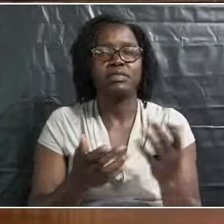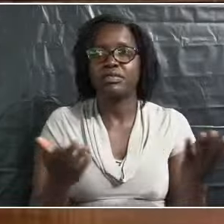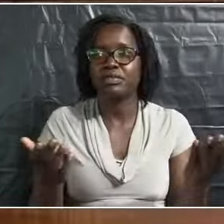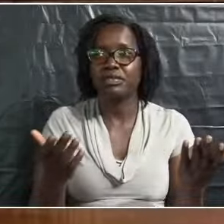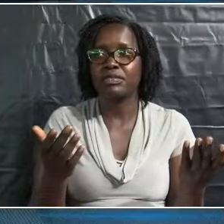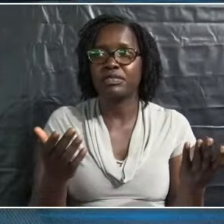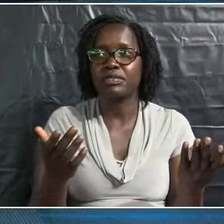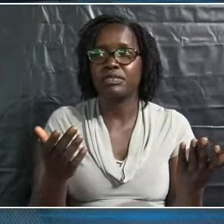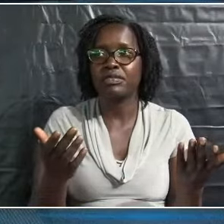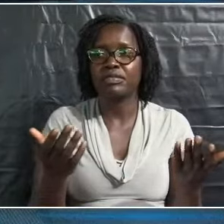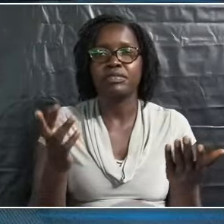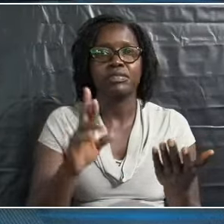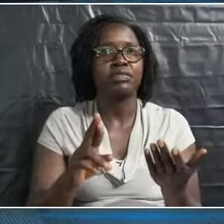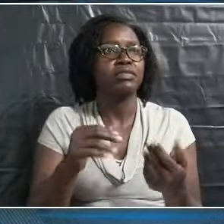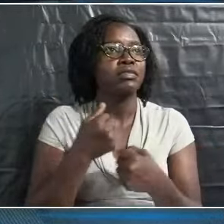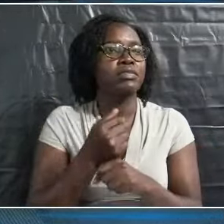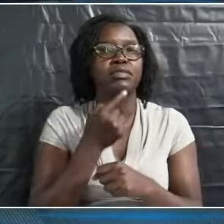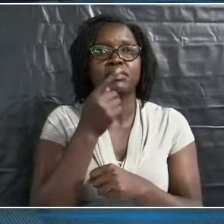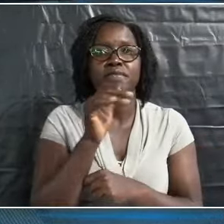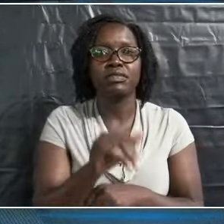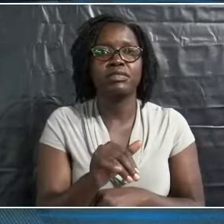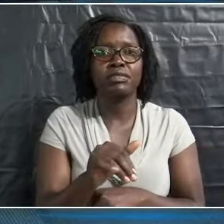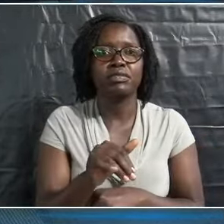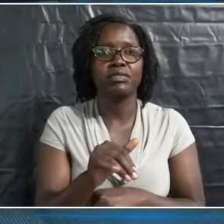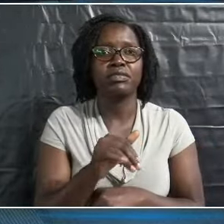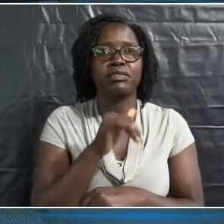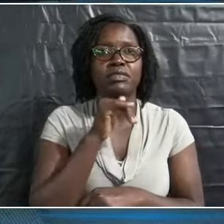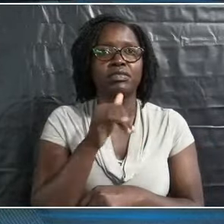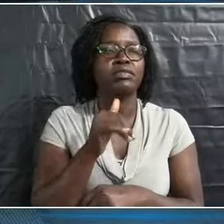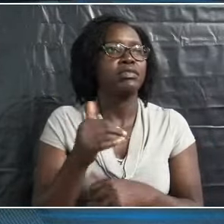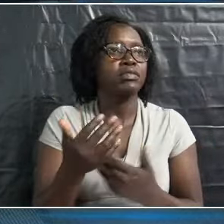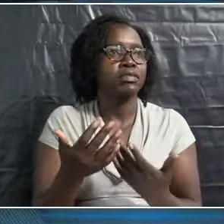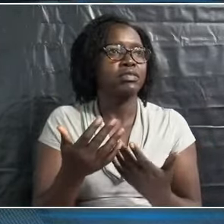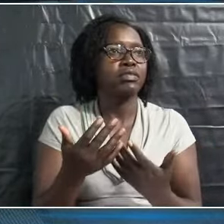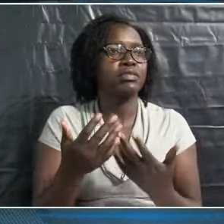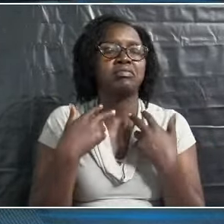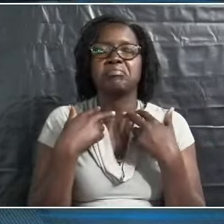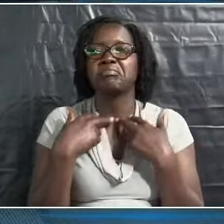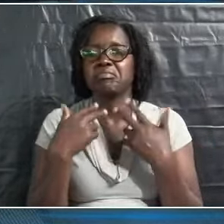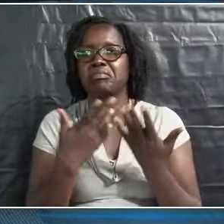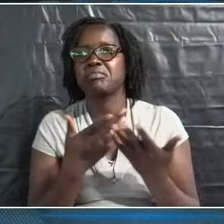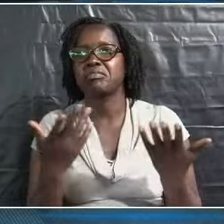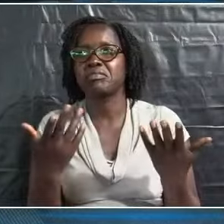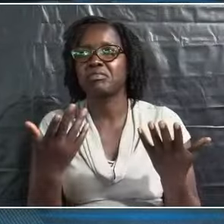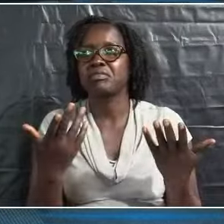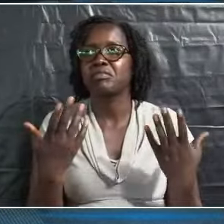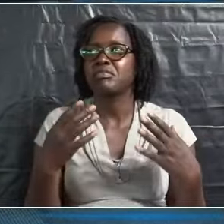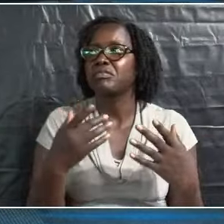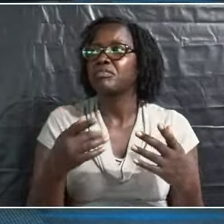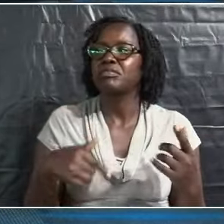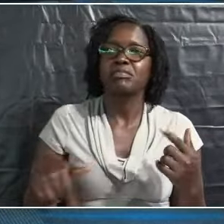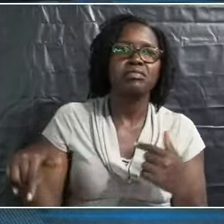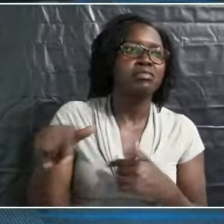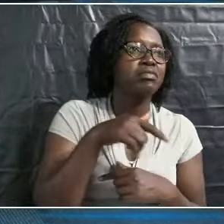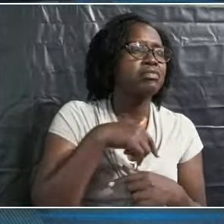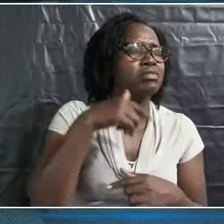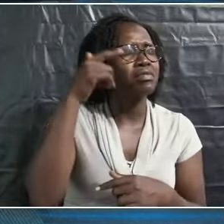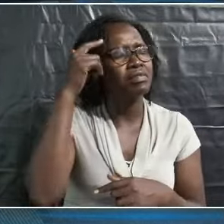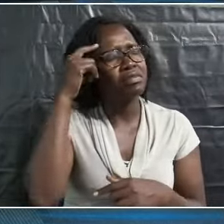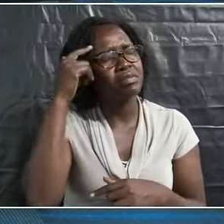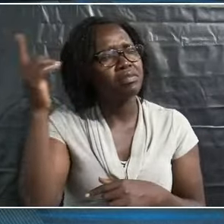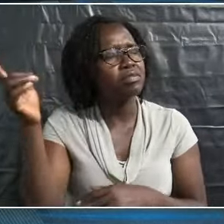are, to make sure that we are not dwarfed by all these people that surround us. We're thinking of